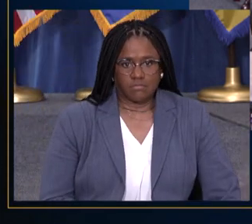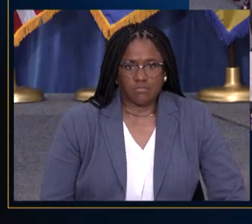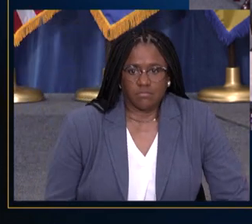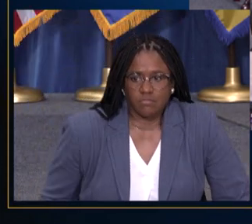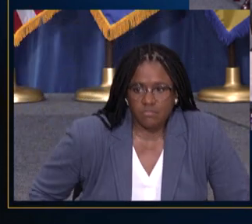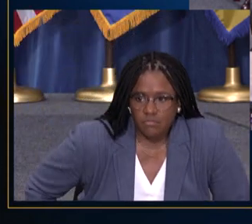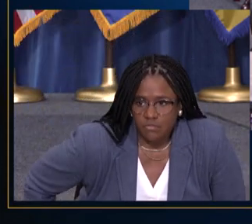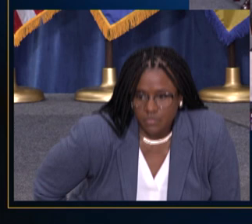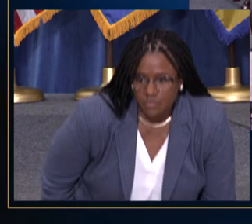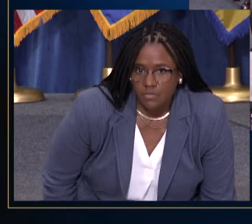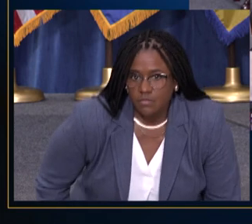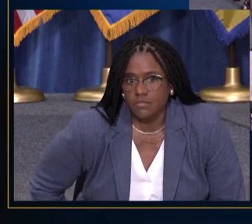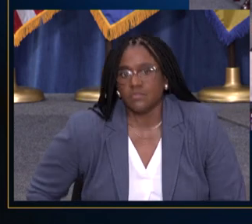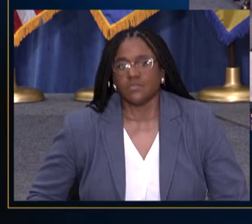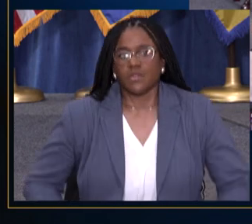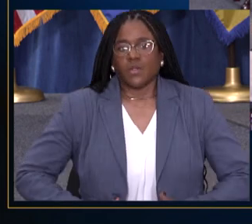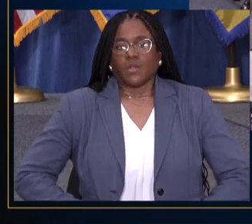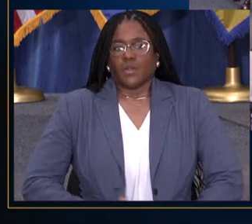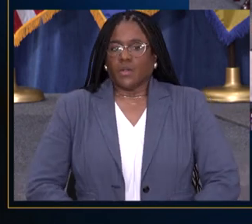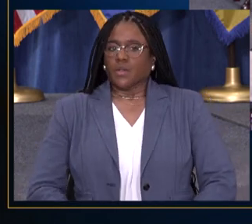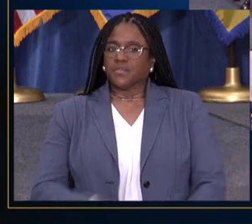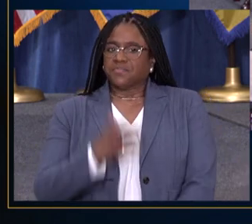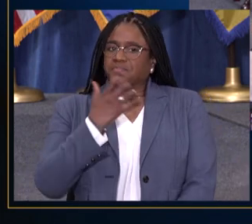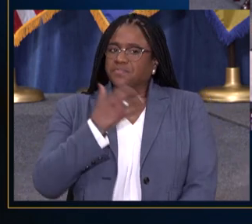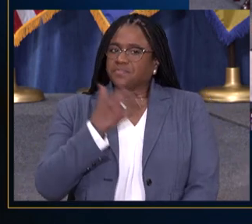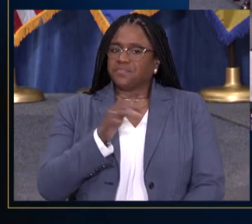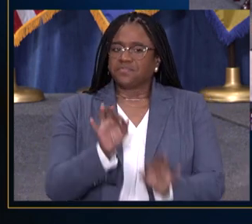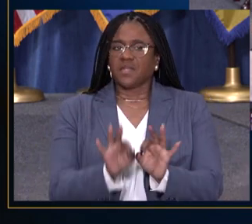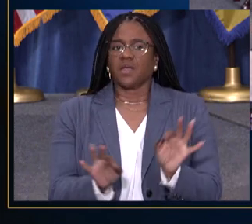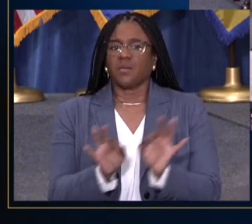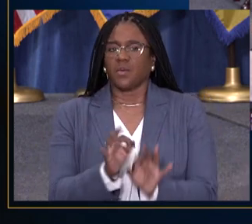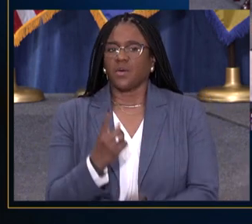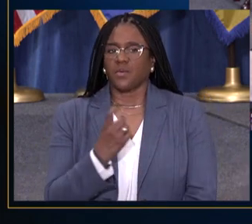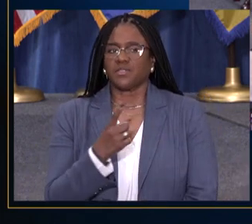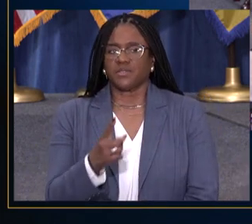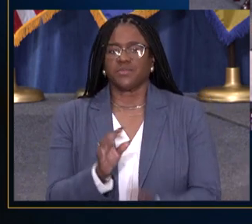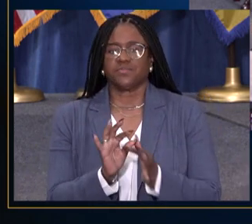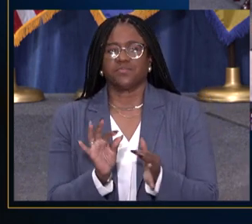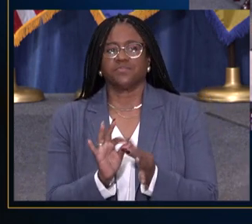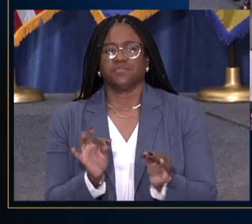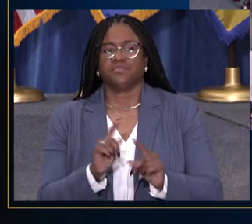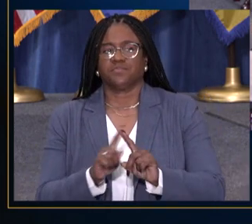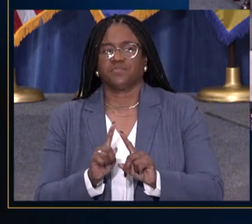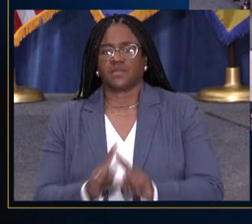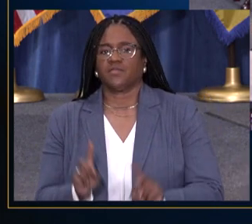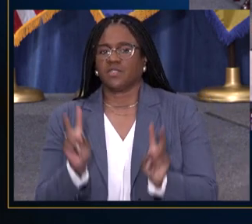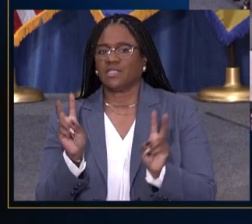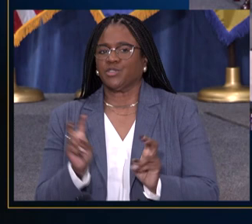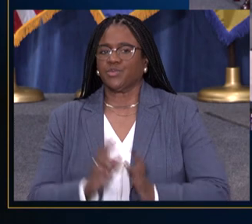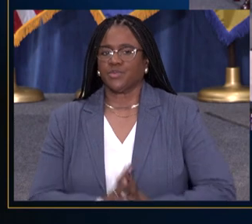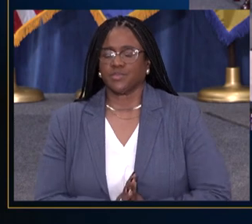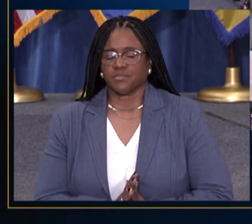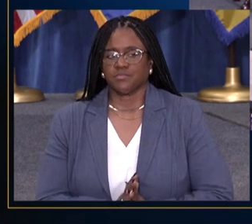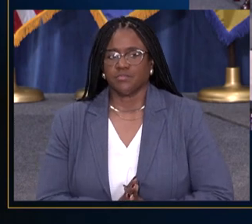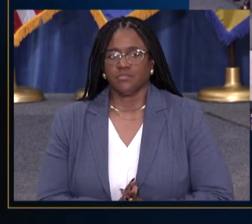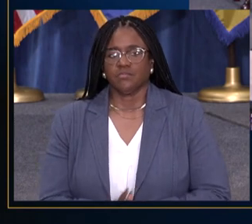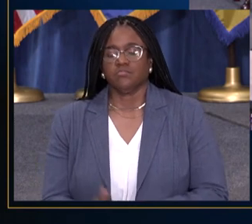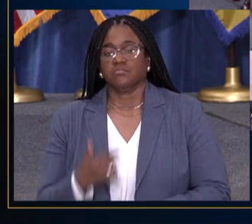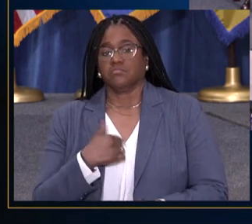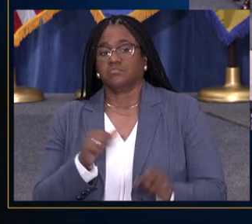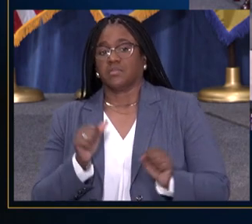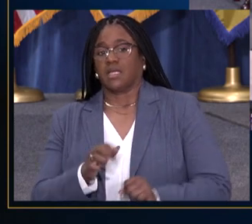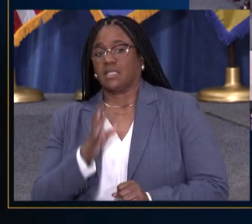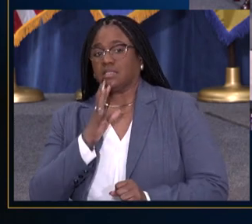So I think that's such an important question. You touched on a number of different issues, and I think I can speak